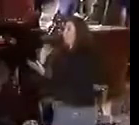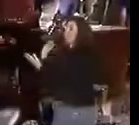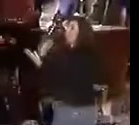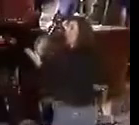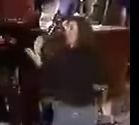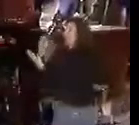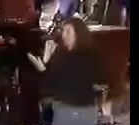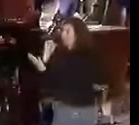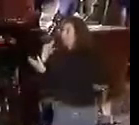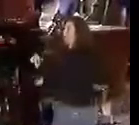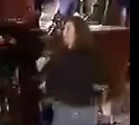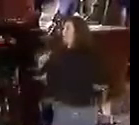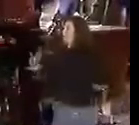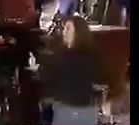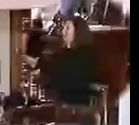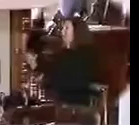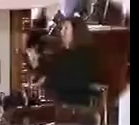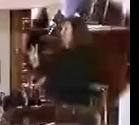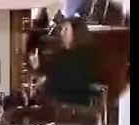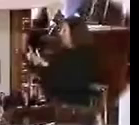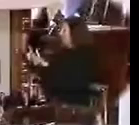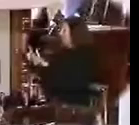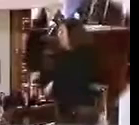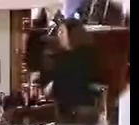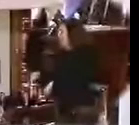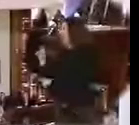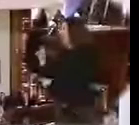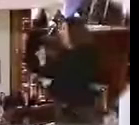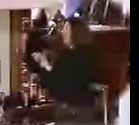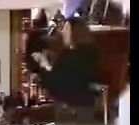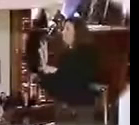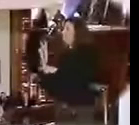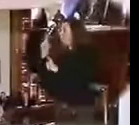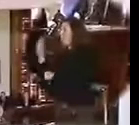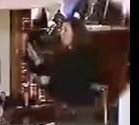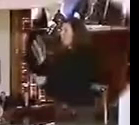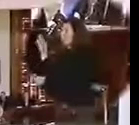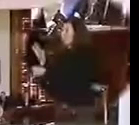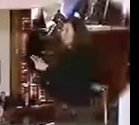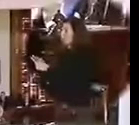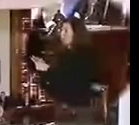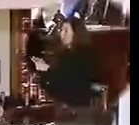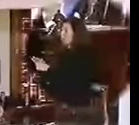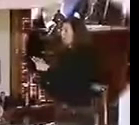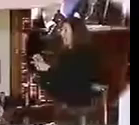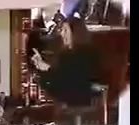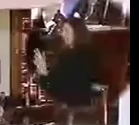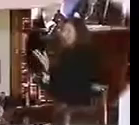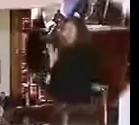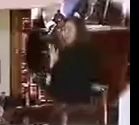when you went out and put up yard signs, and when you went out and asked people for their vote, as five of us have recently